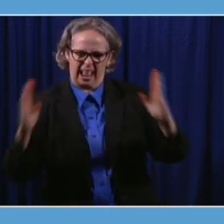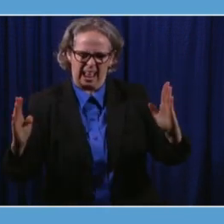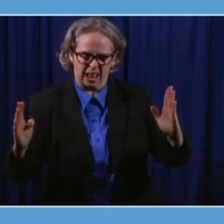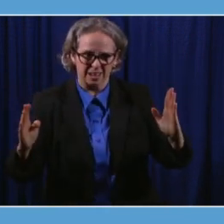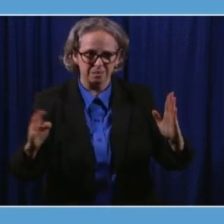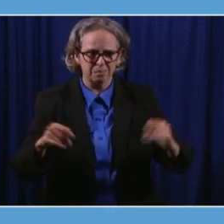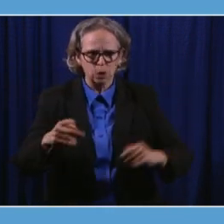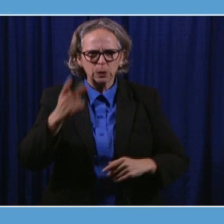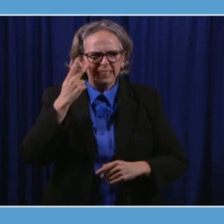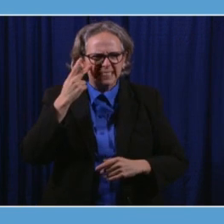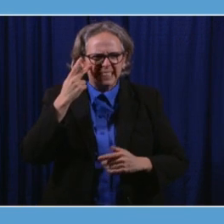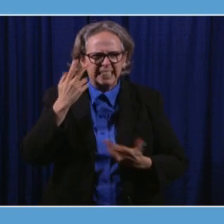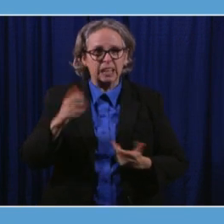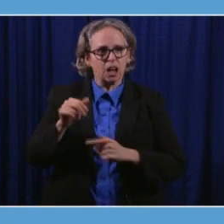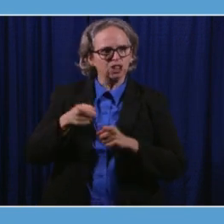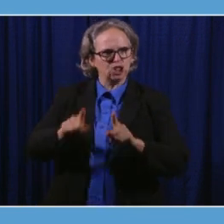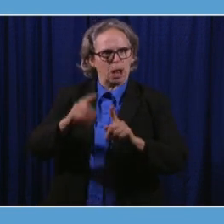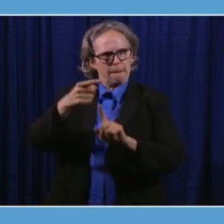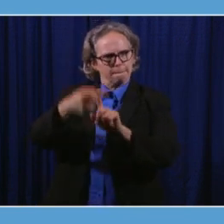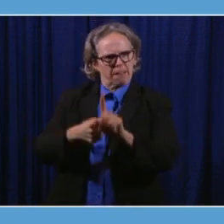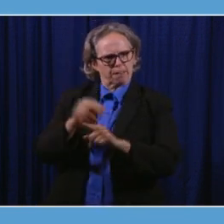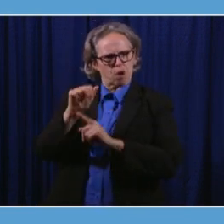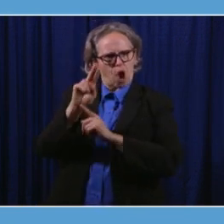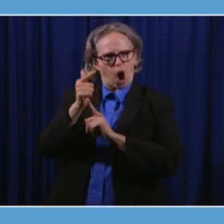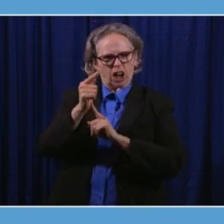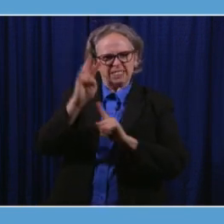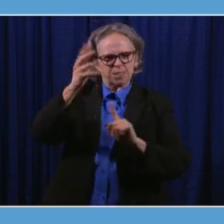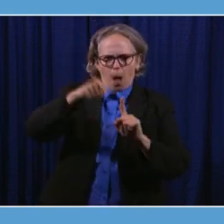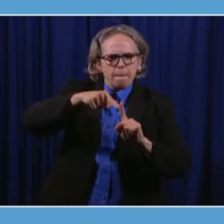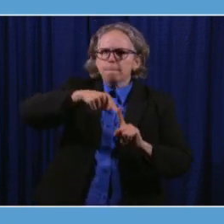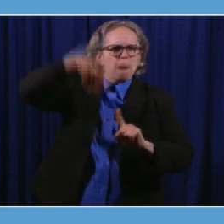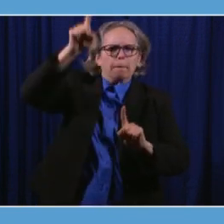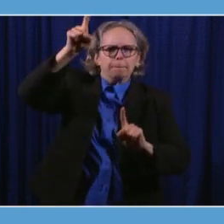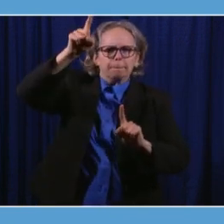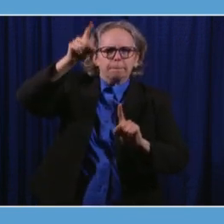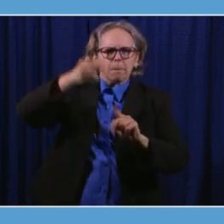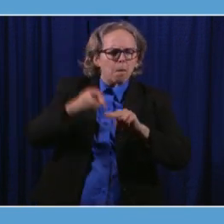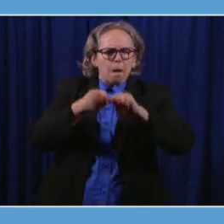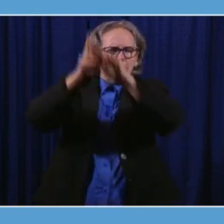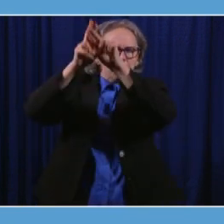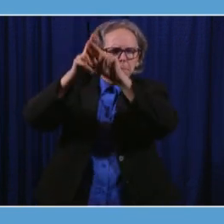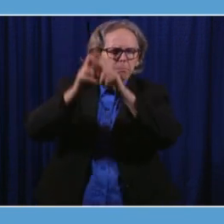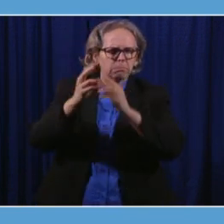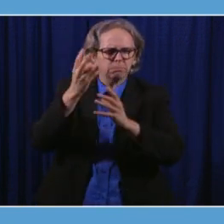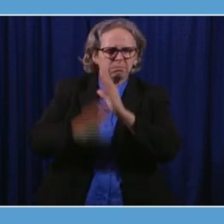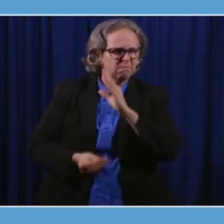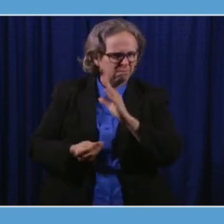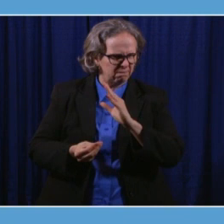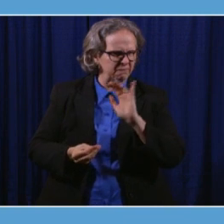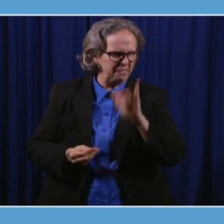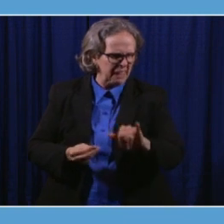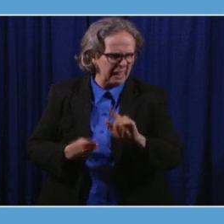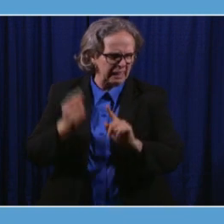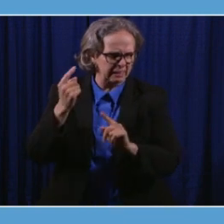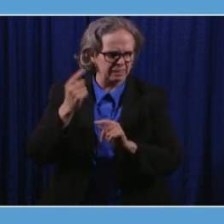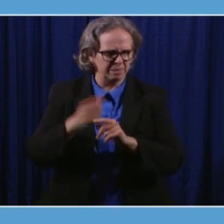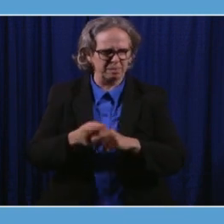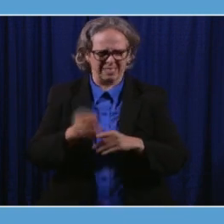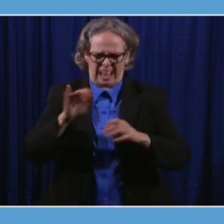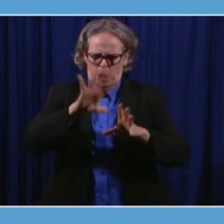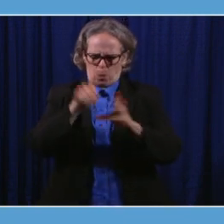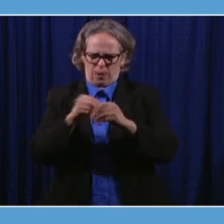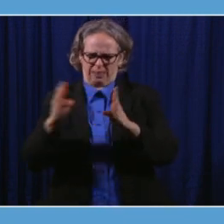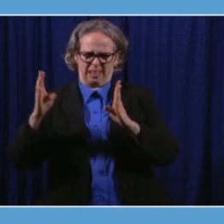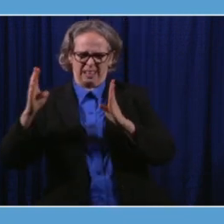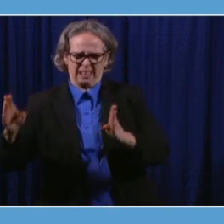4th, basically all the deaths that are being reported today occurred during this basically a little